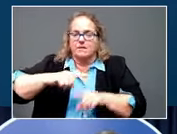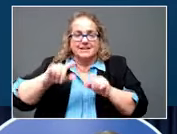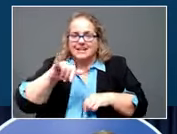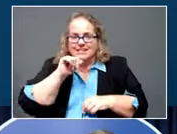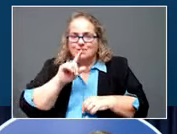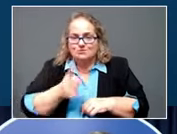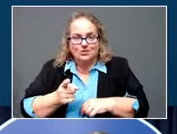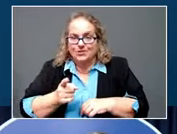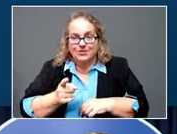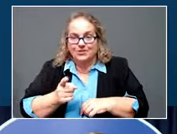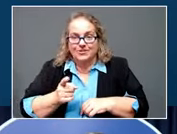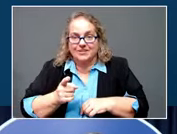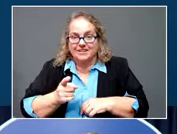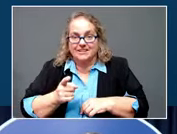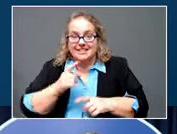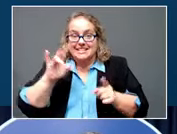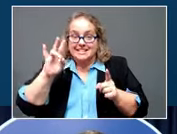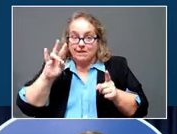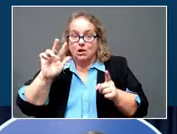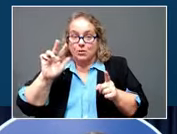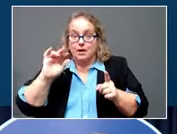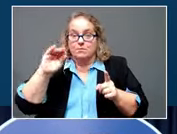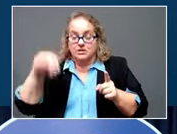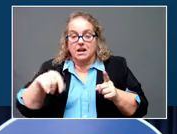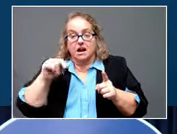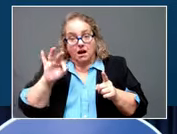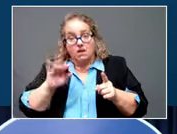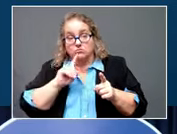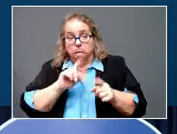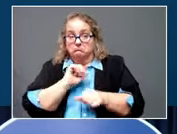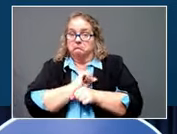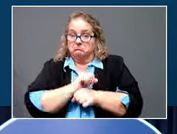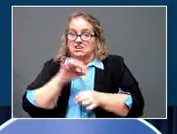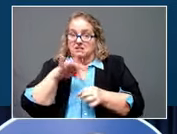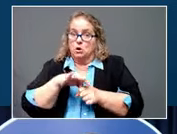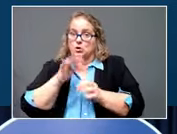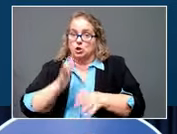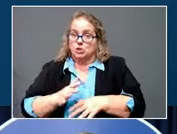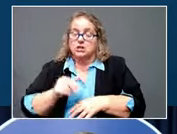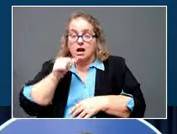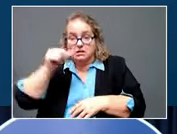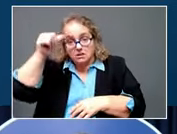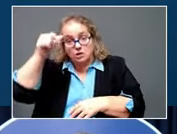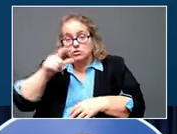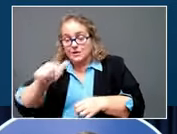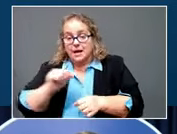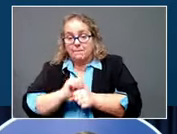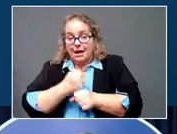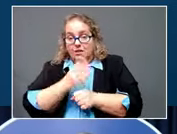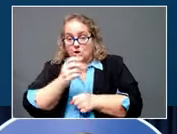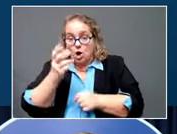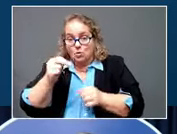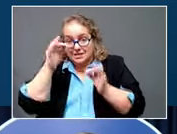would be eligible voters. These would be adults. These would be people that can make their own decisions.